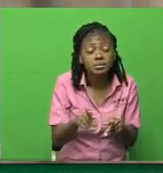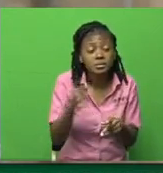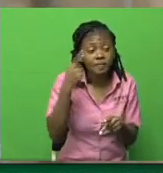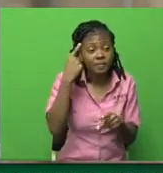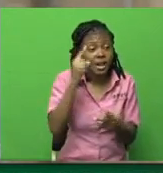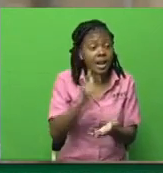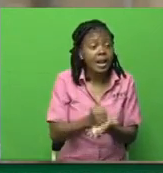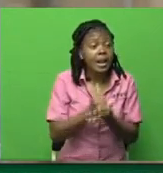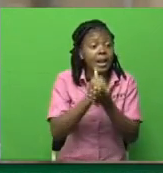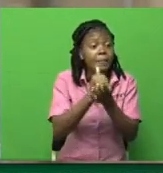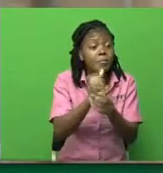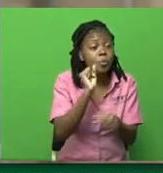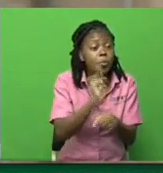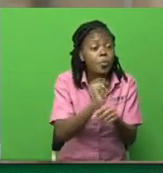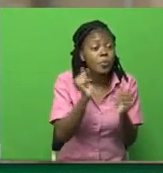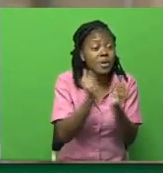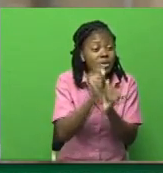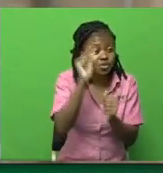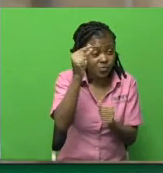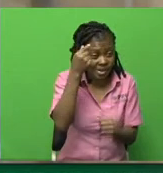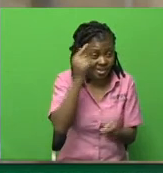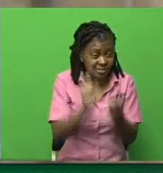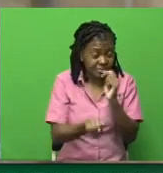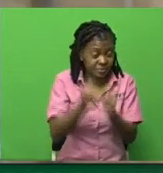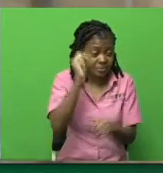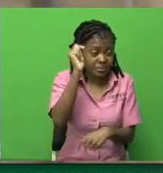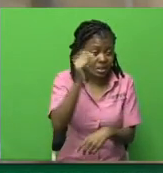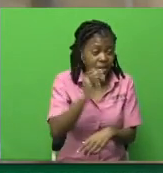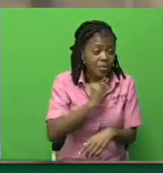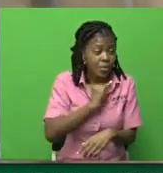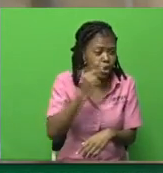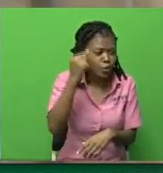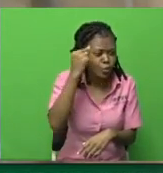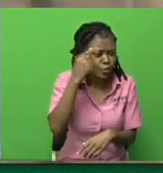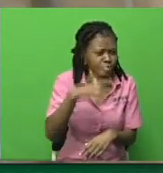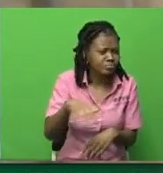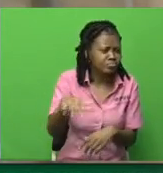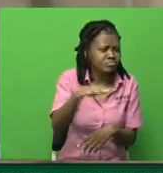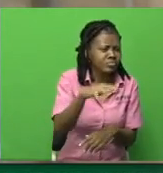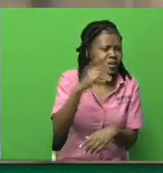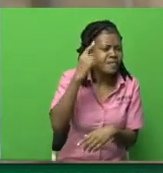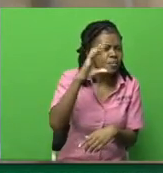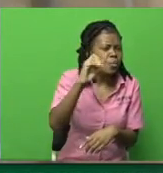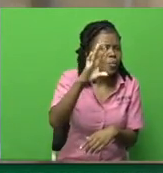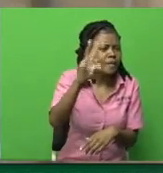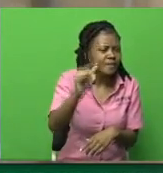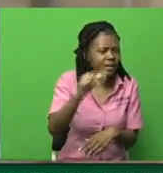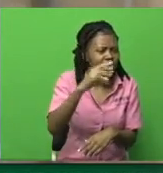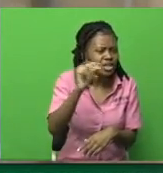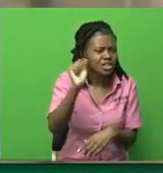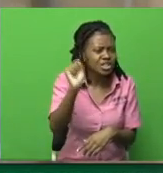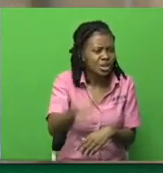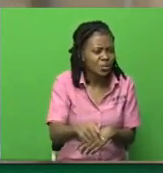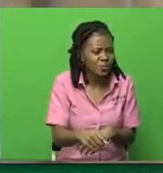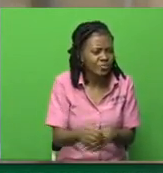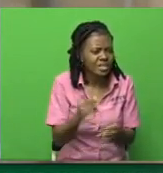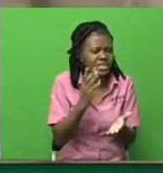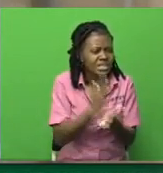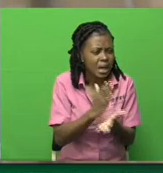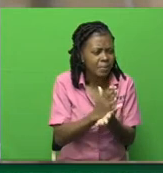of Trinidad and Tobago as a member for cuva salt don't engage in mischief